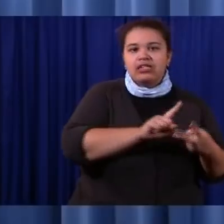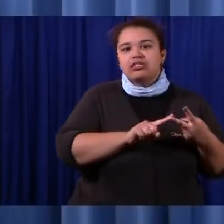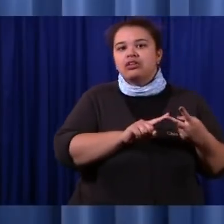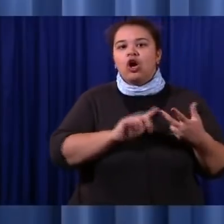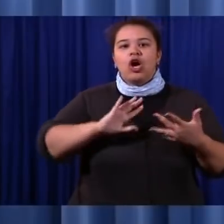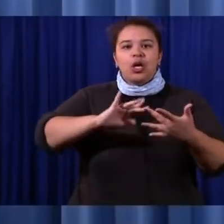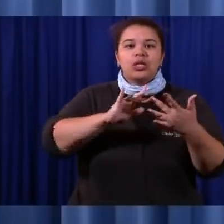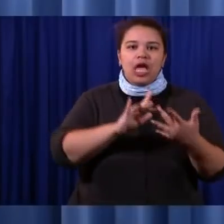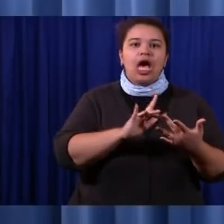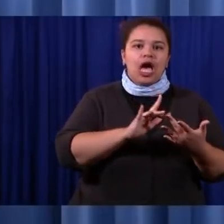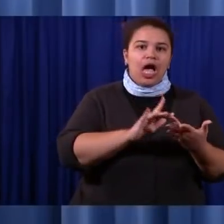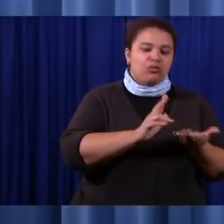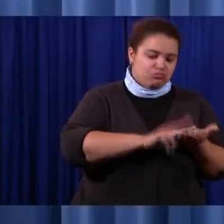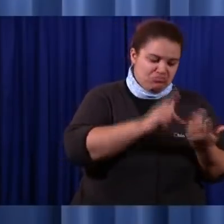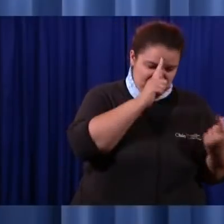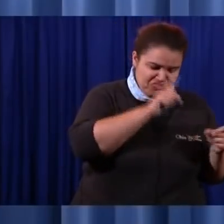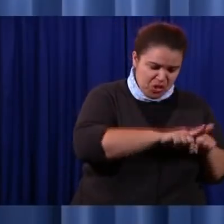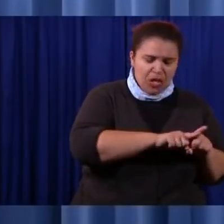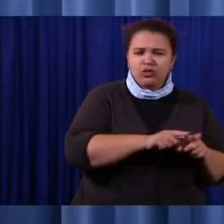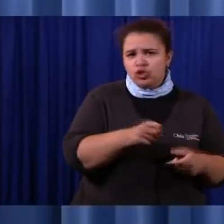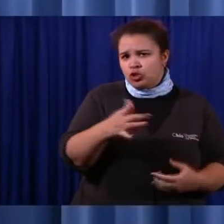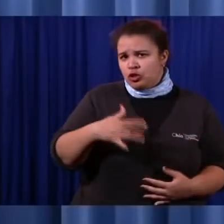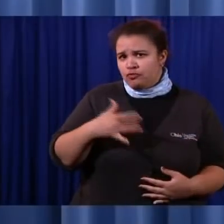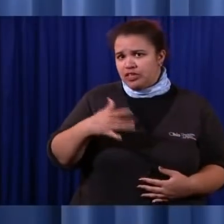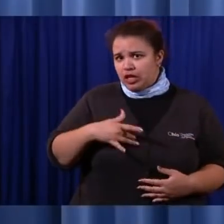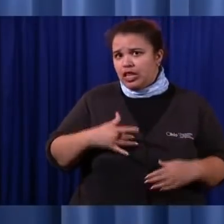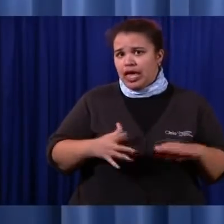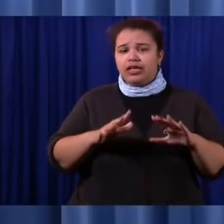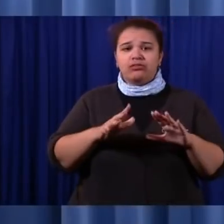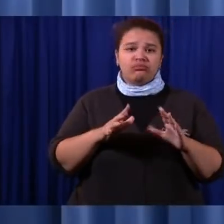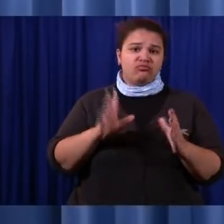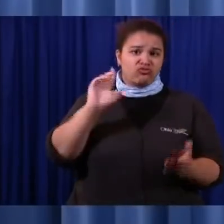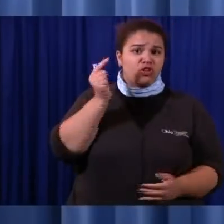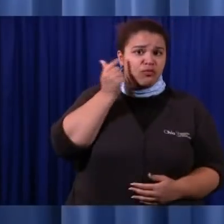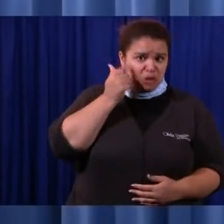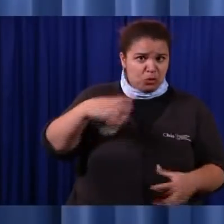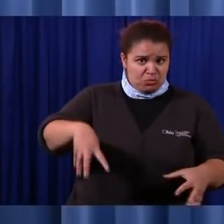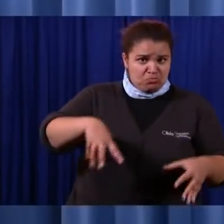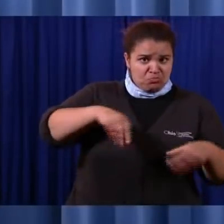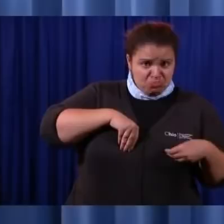the administration can live with in terms of trying to do contact tracing while